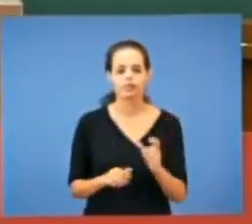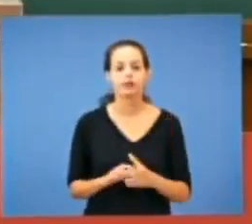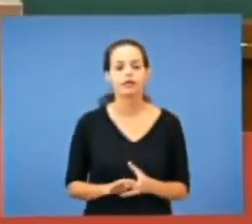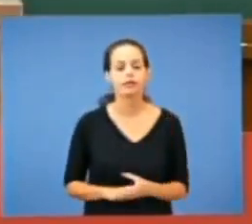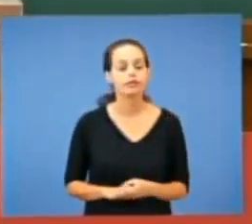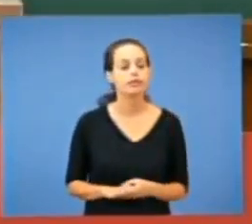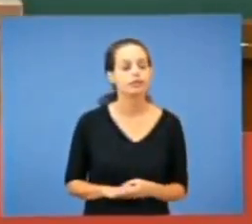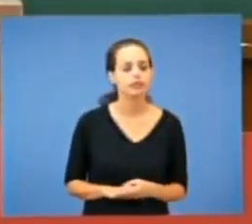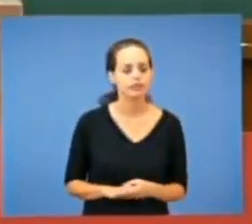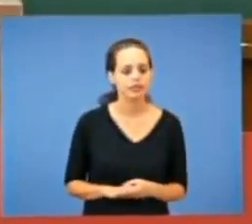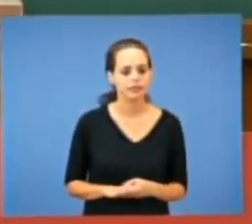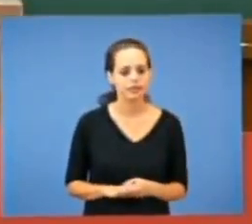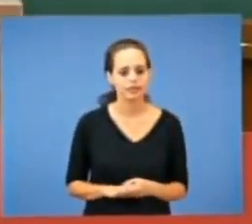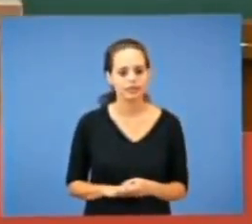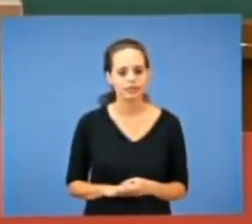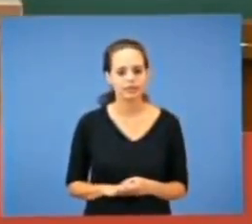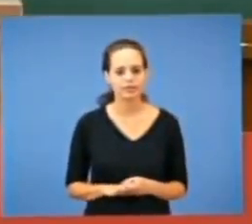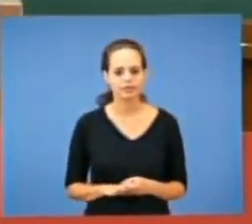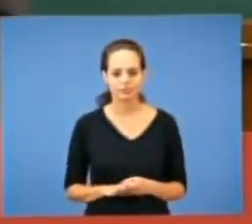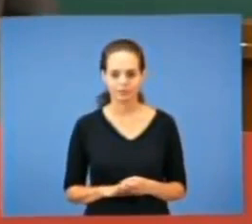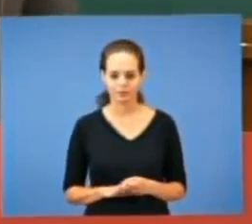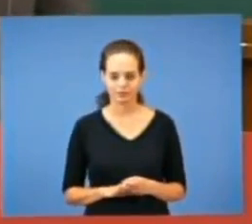just